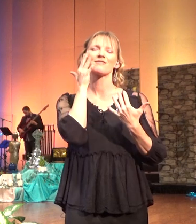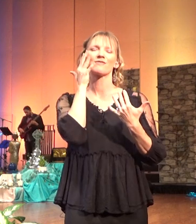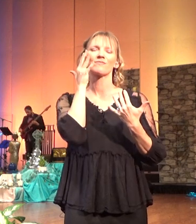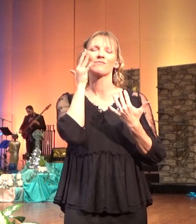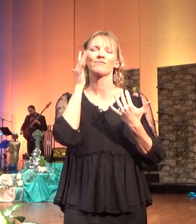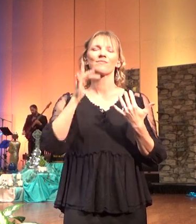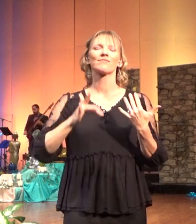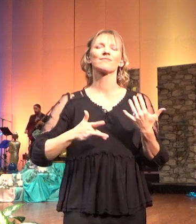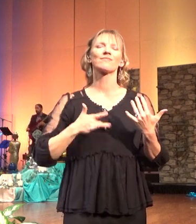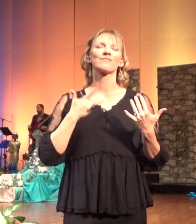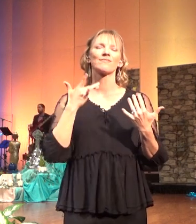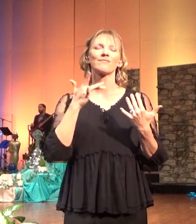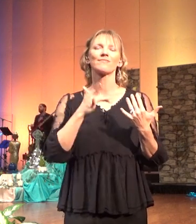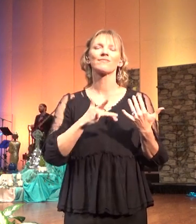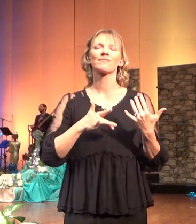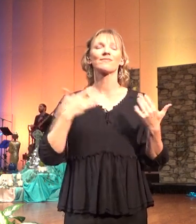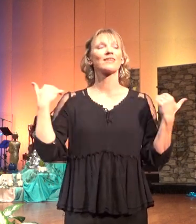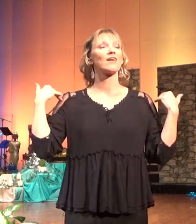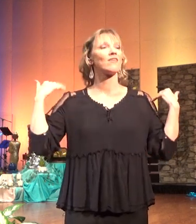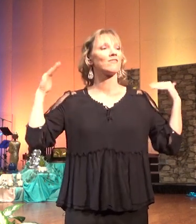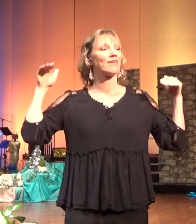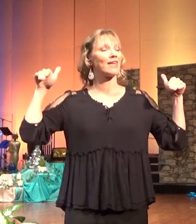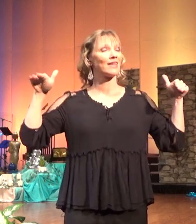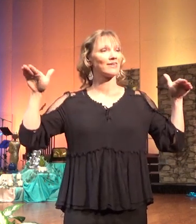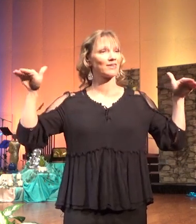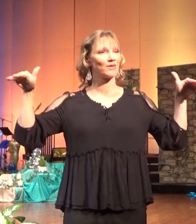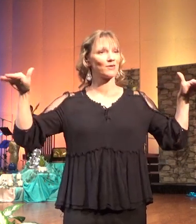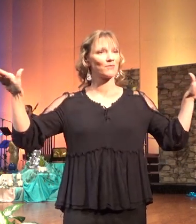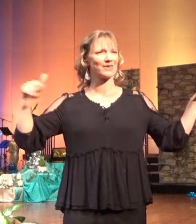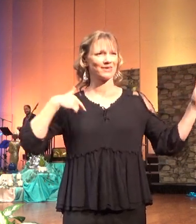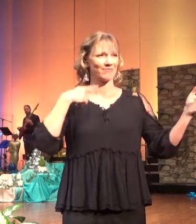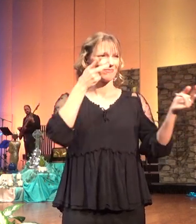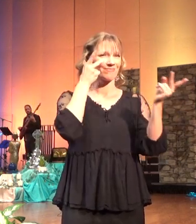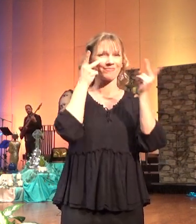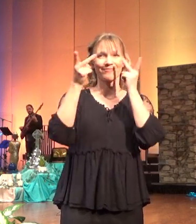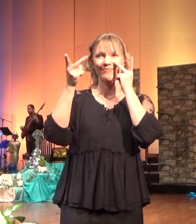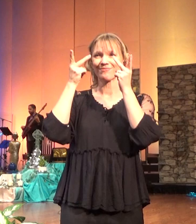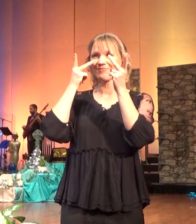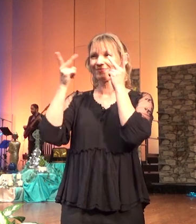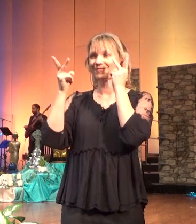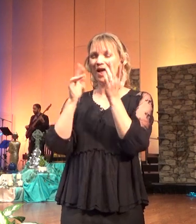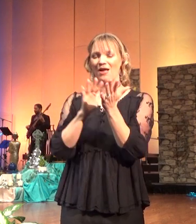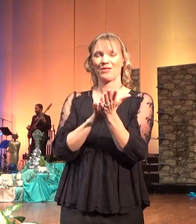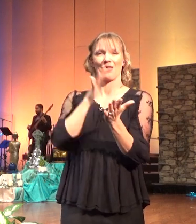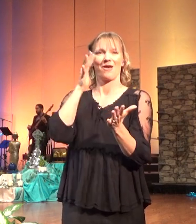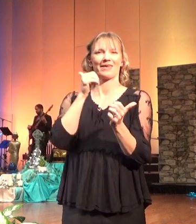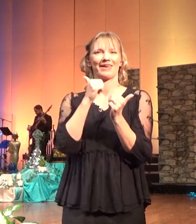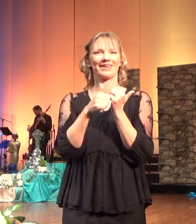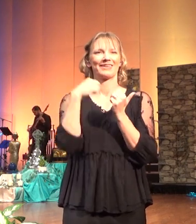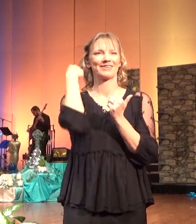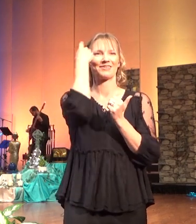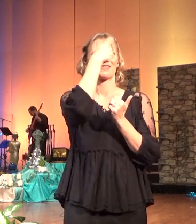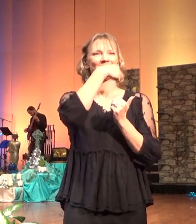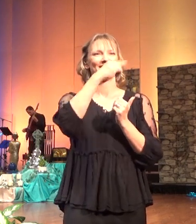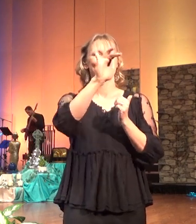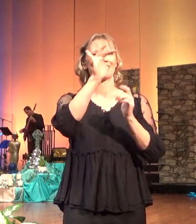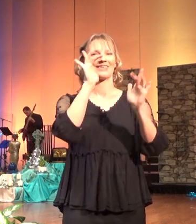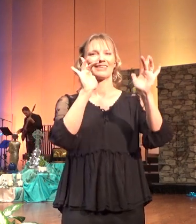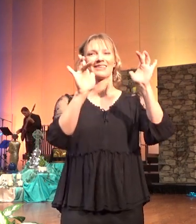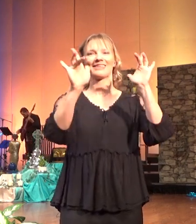I can hear the brush of angel wings. I see glory on each